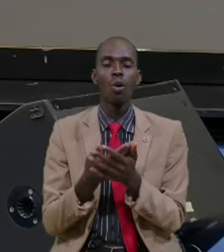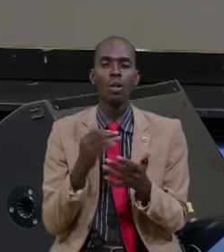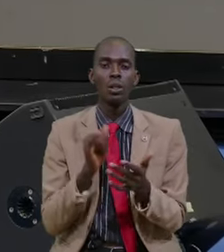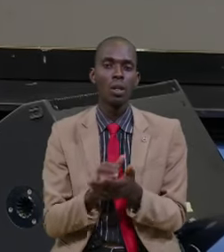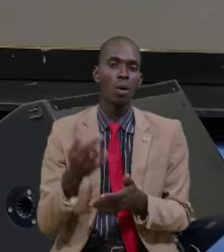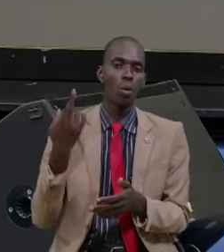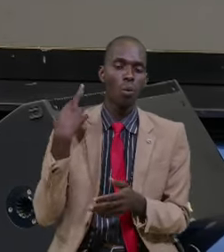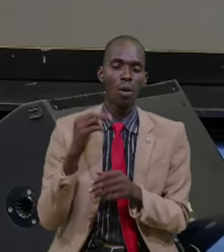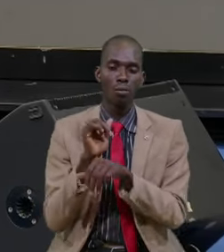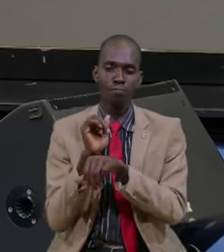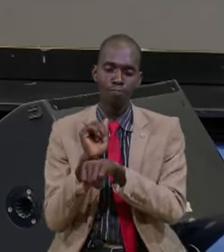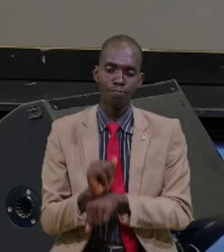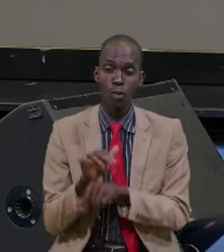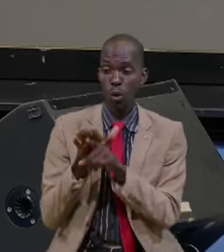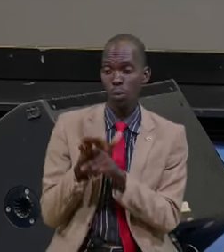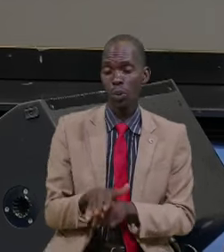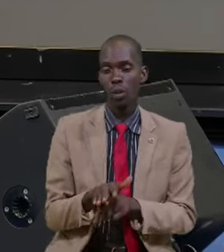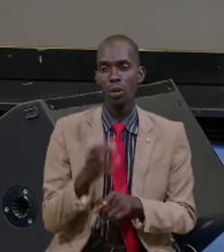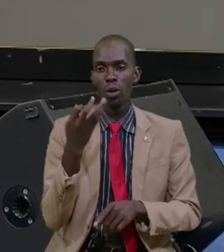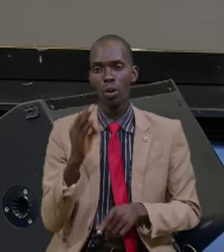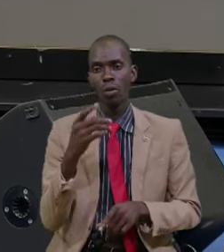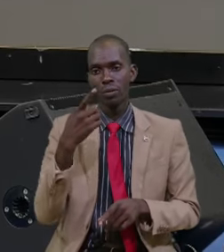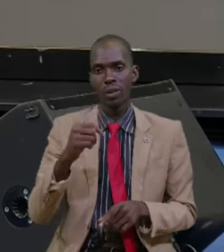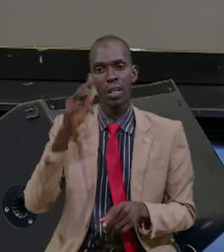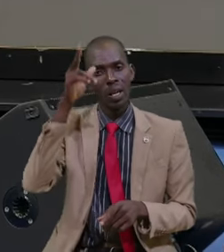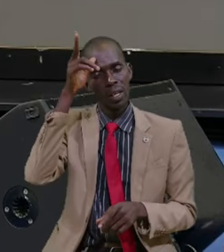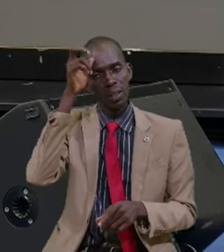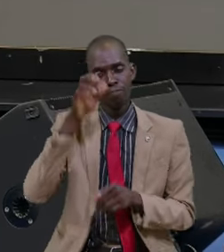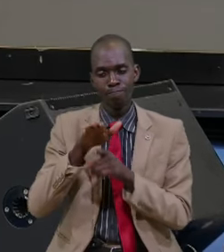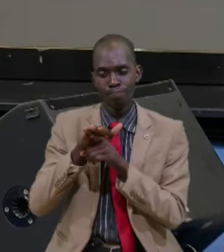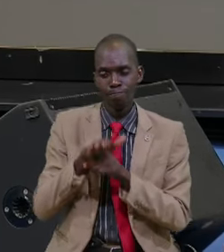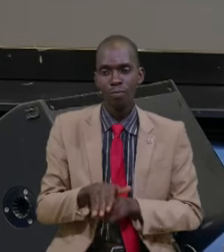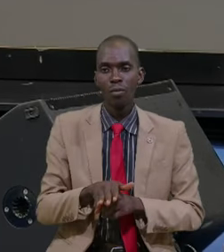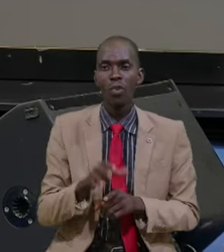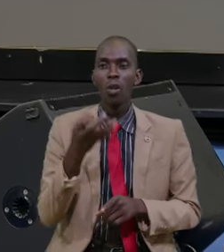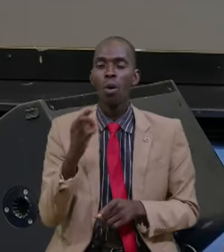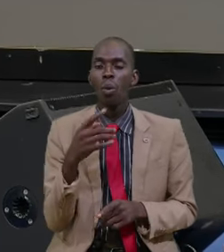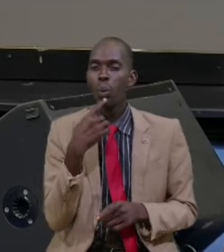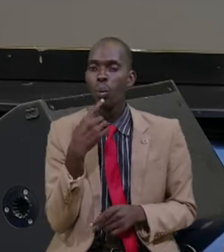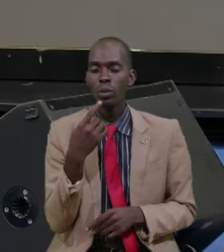devil. Oppressed of the devil. Oppressed of who?